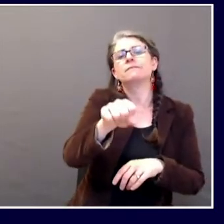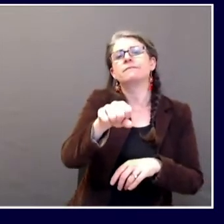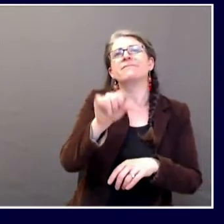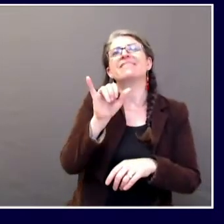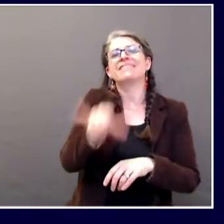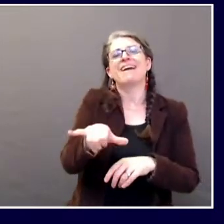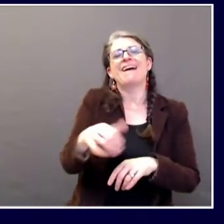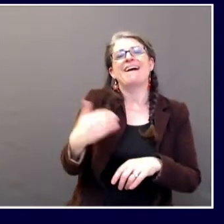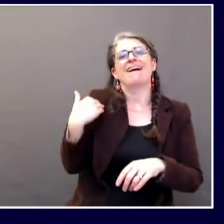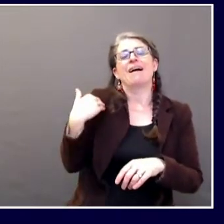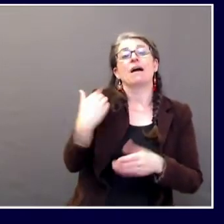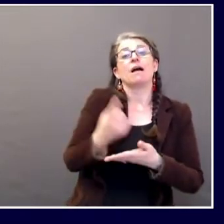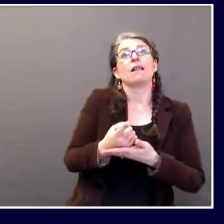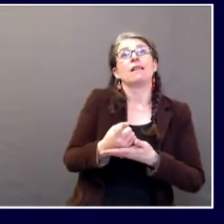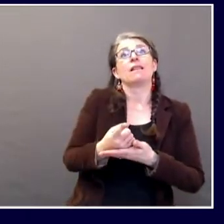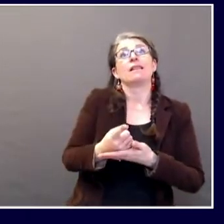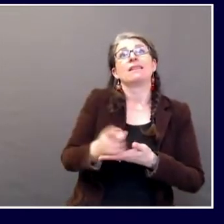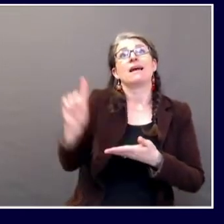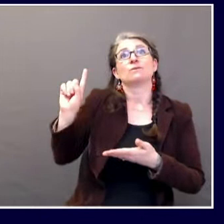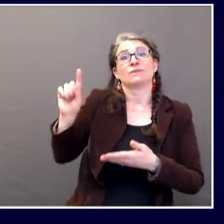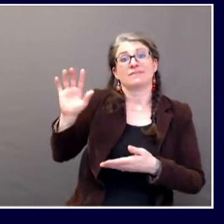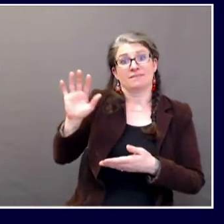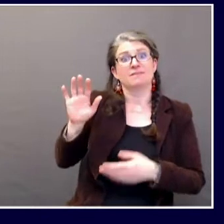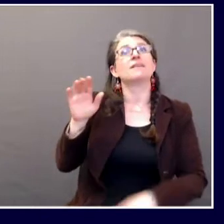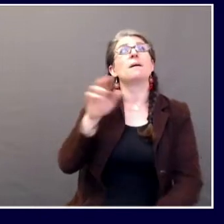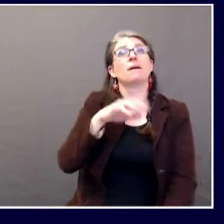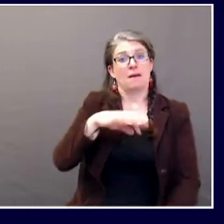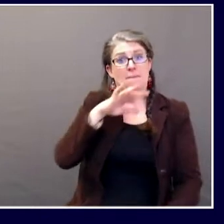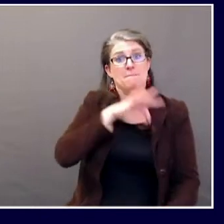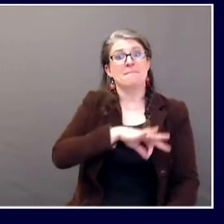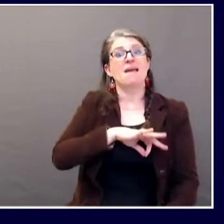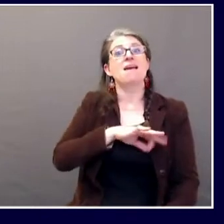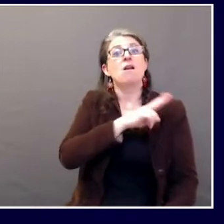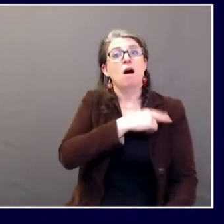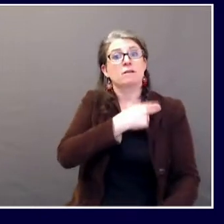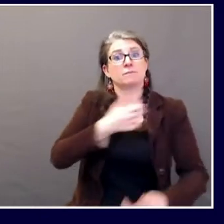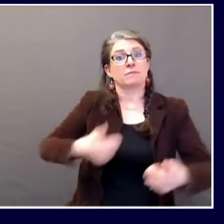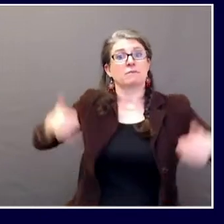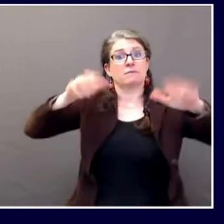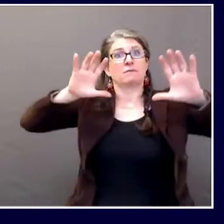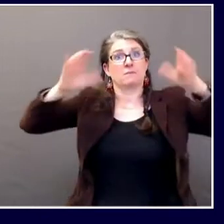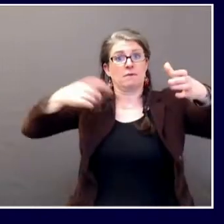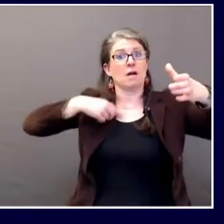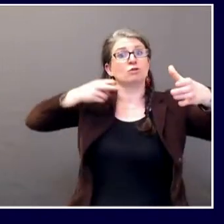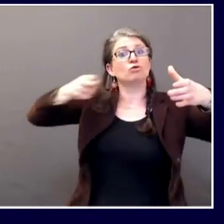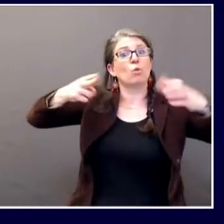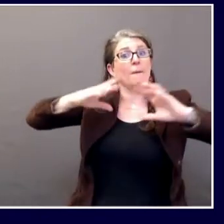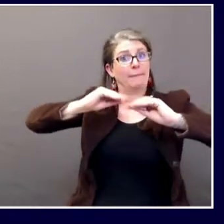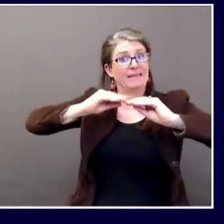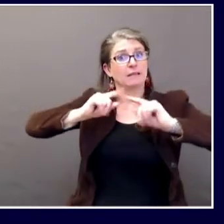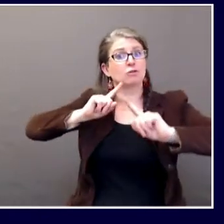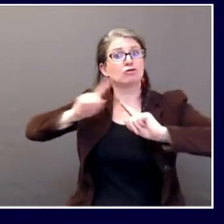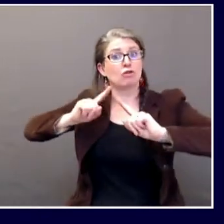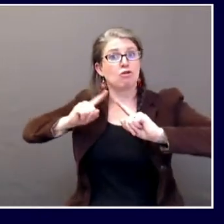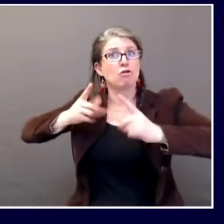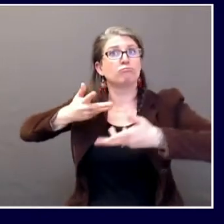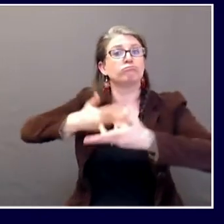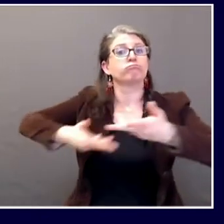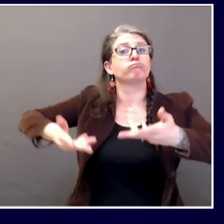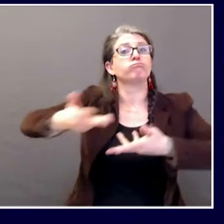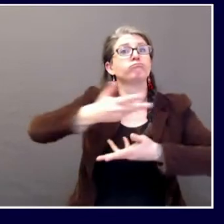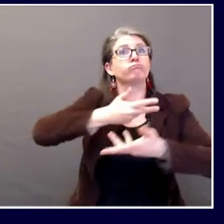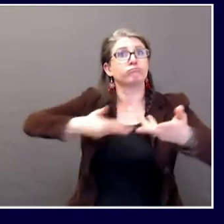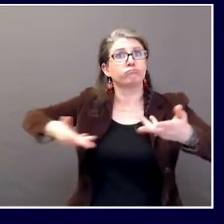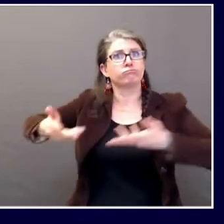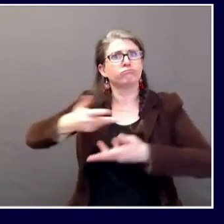determine the wisdom of whether they could port their registration systems over to